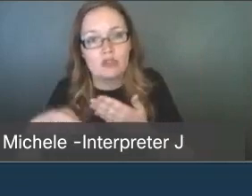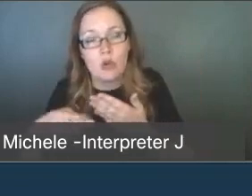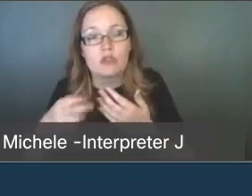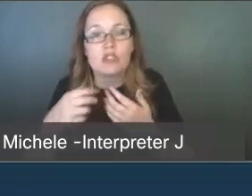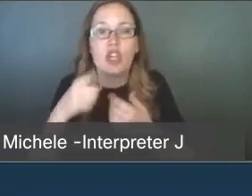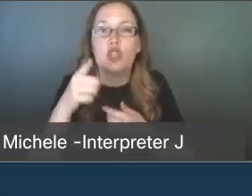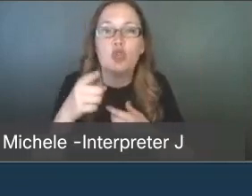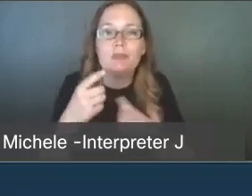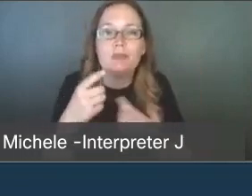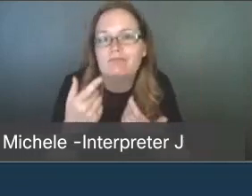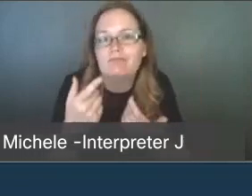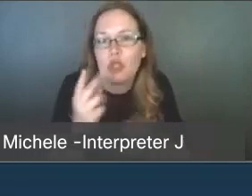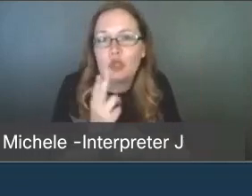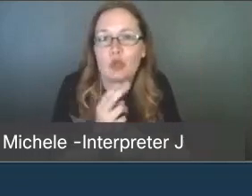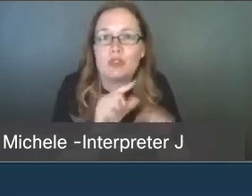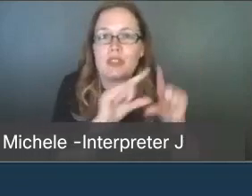little checkboxes.